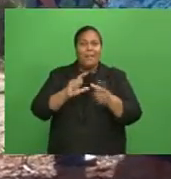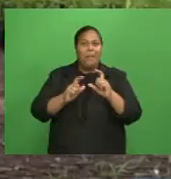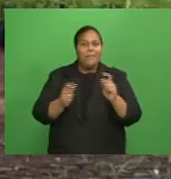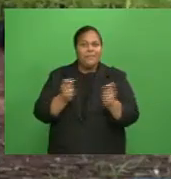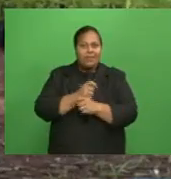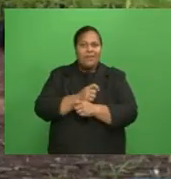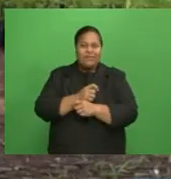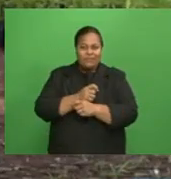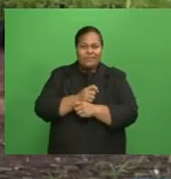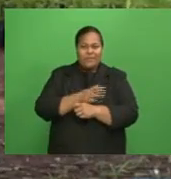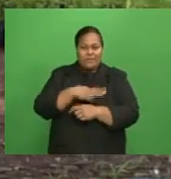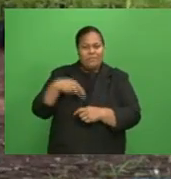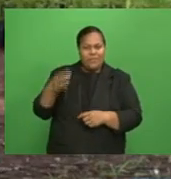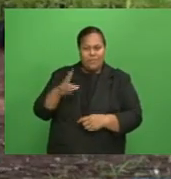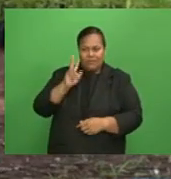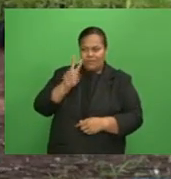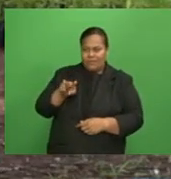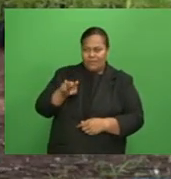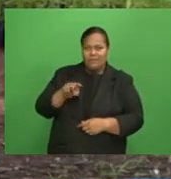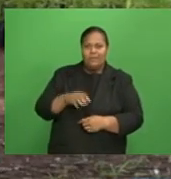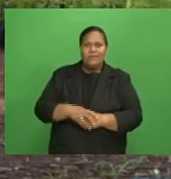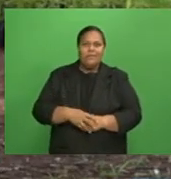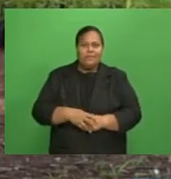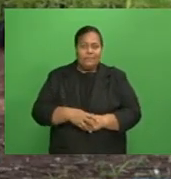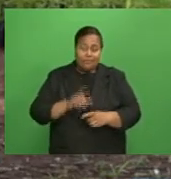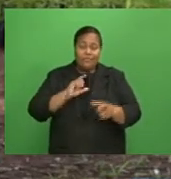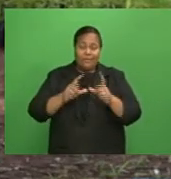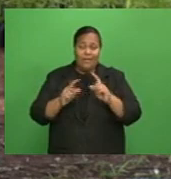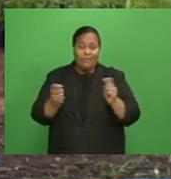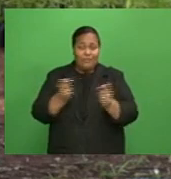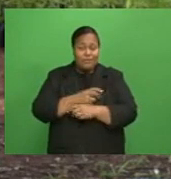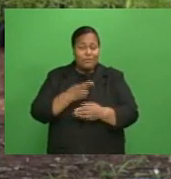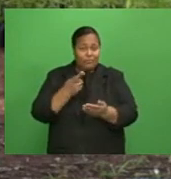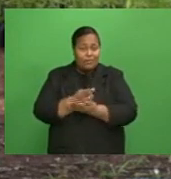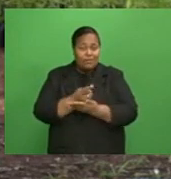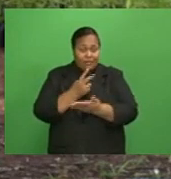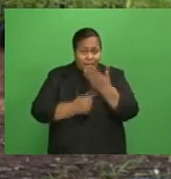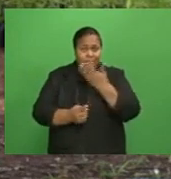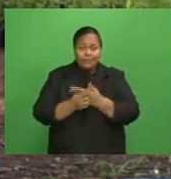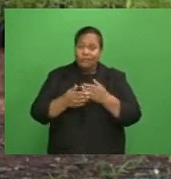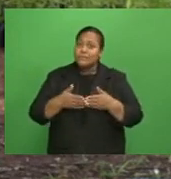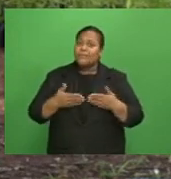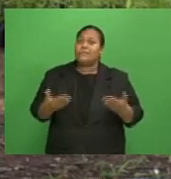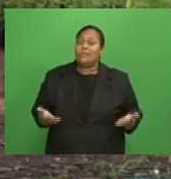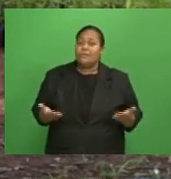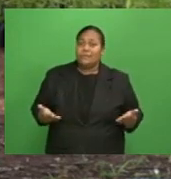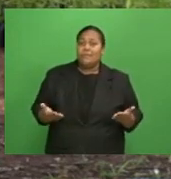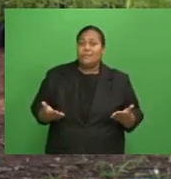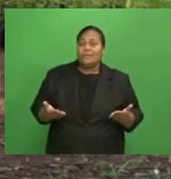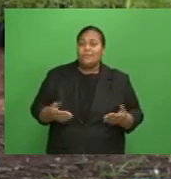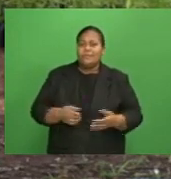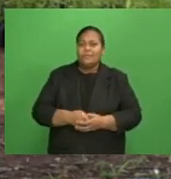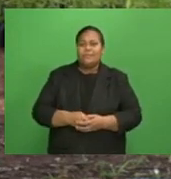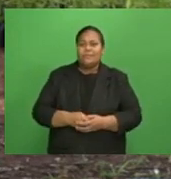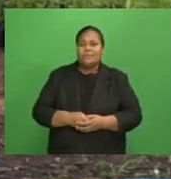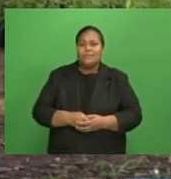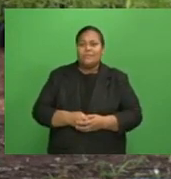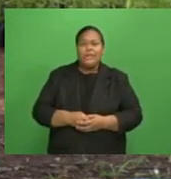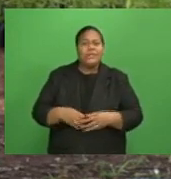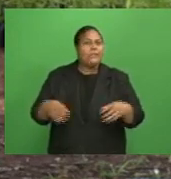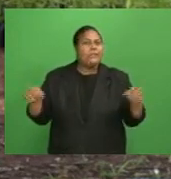minister. Climate change is real. It is happening right now, and it is the most urgent